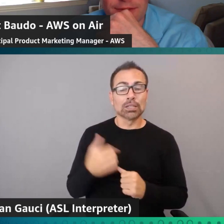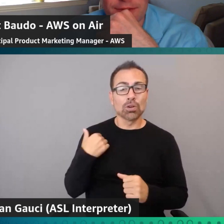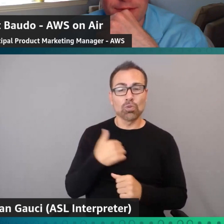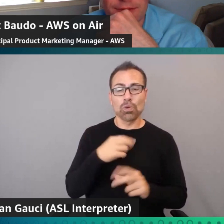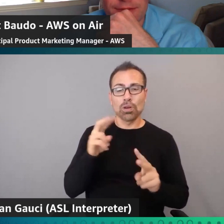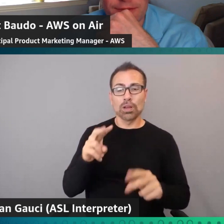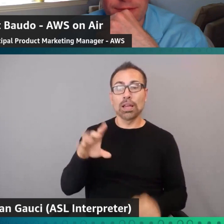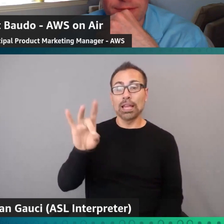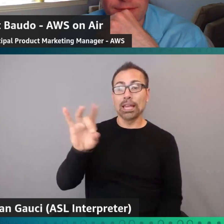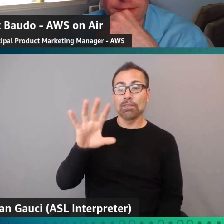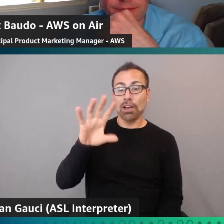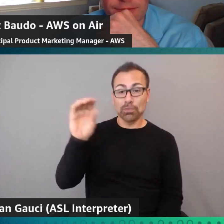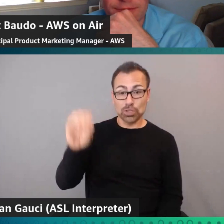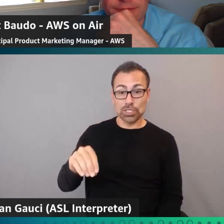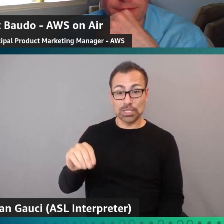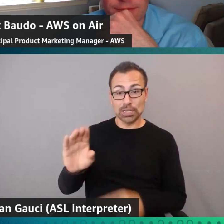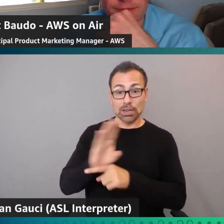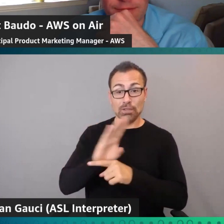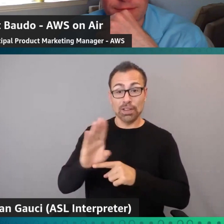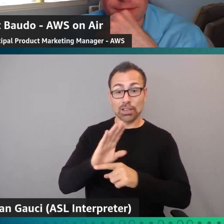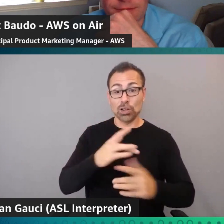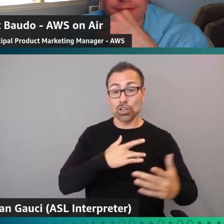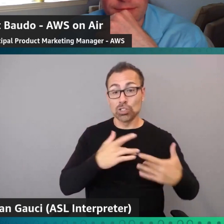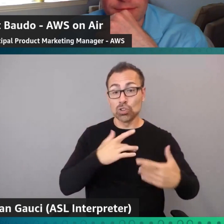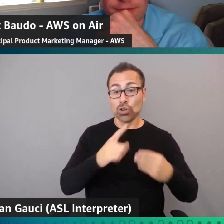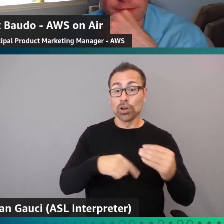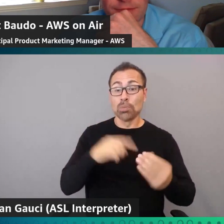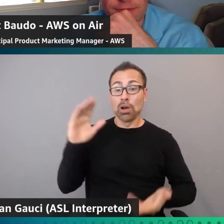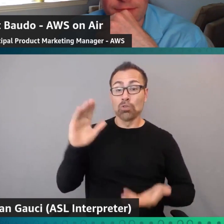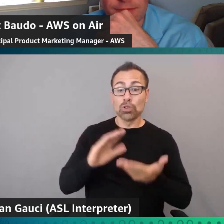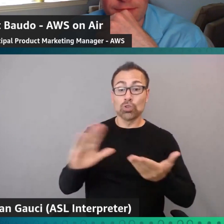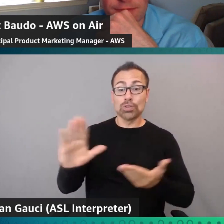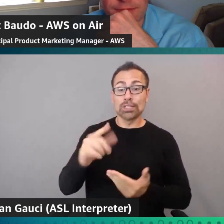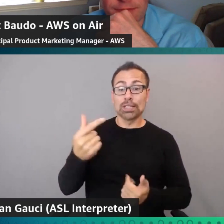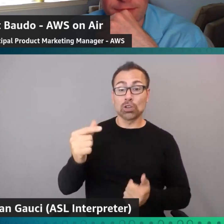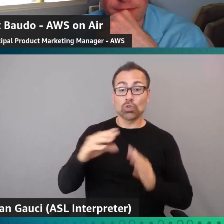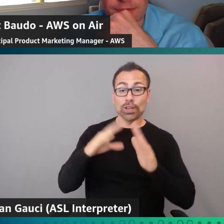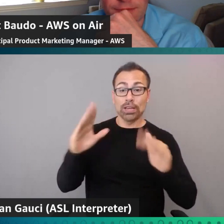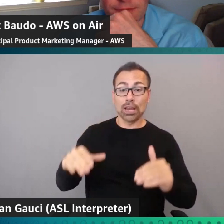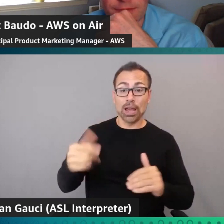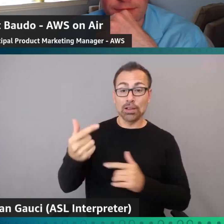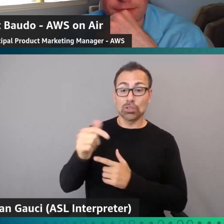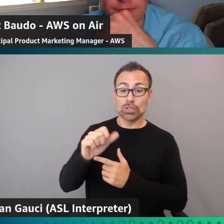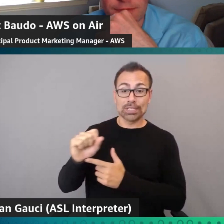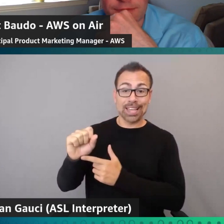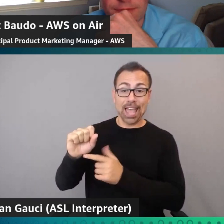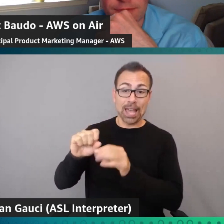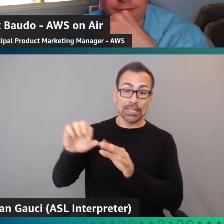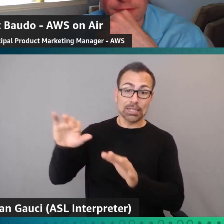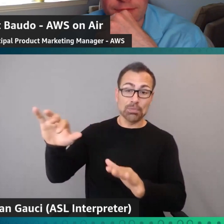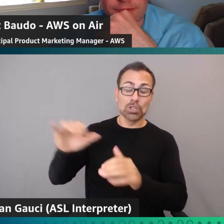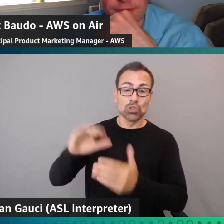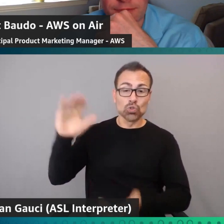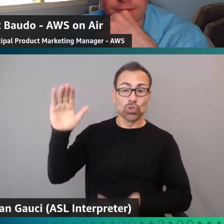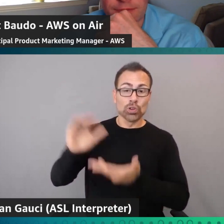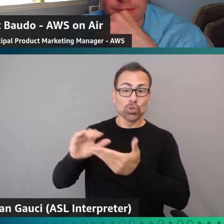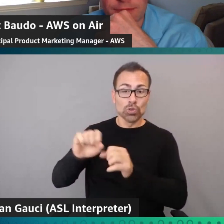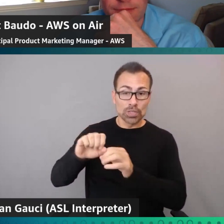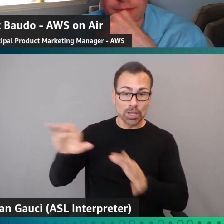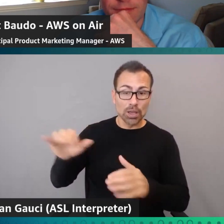So 85% of organizations are concerned about reducing their greenhouse gas emissions in order to reduce emissions.